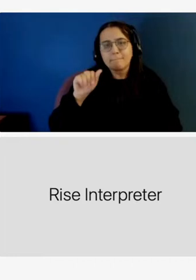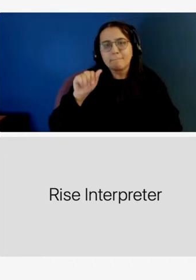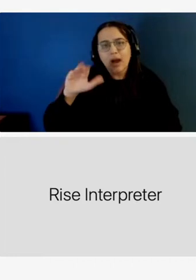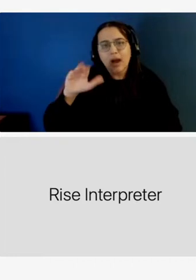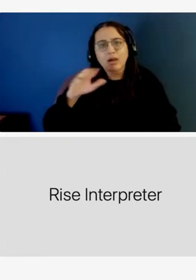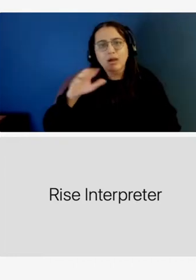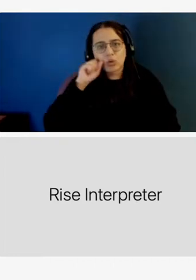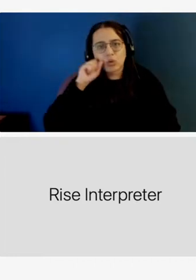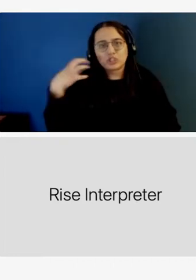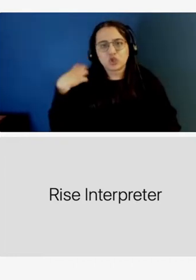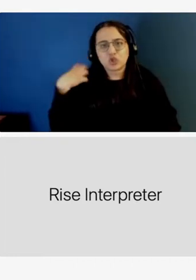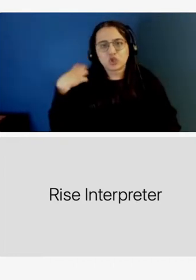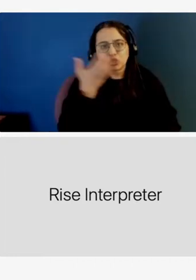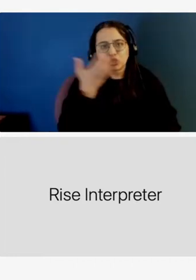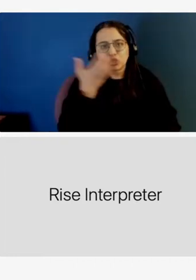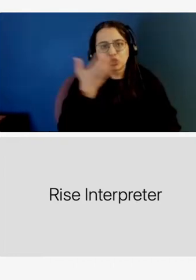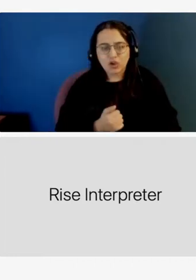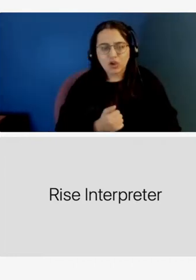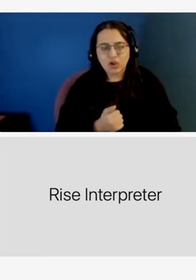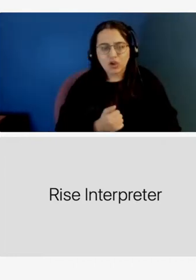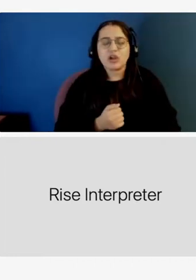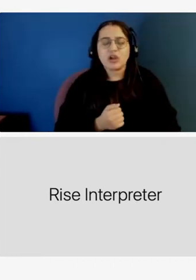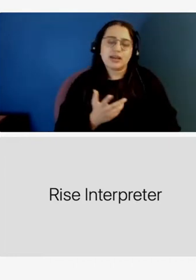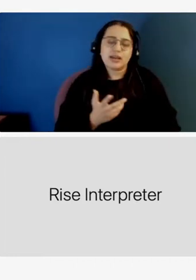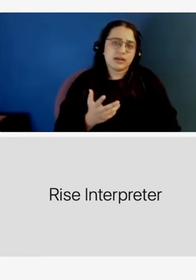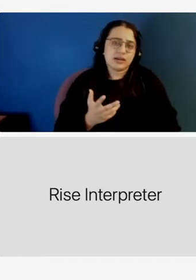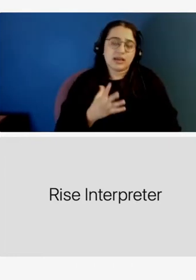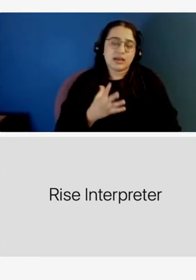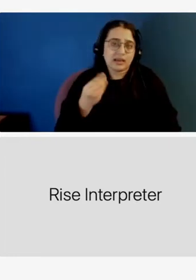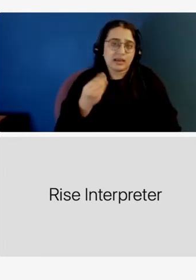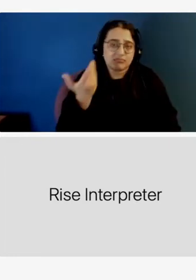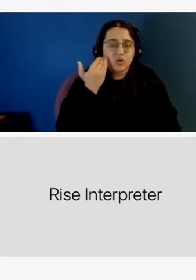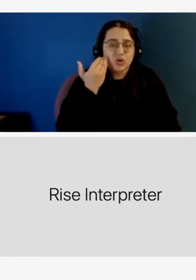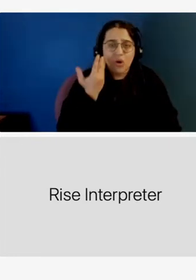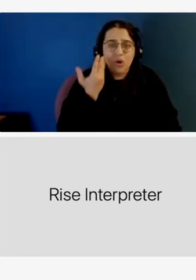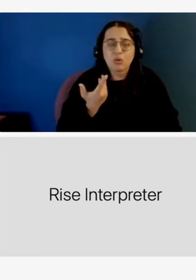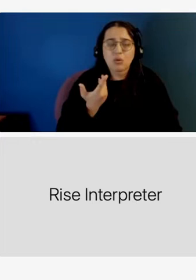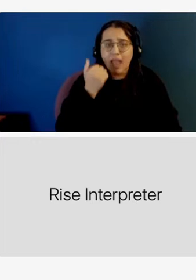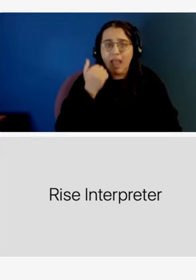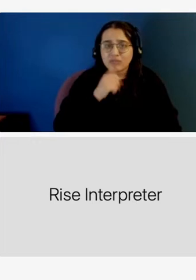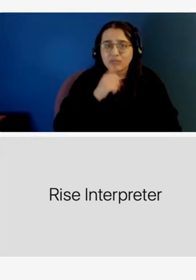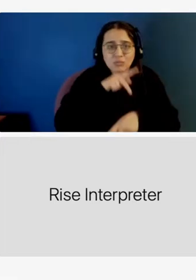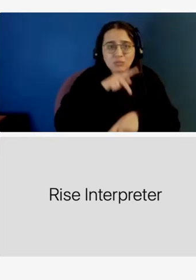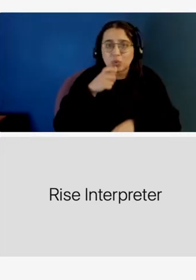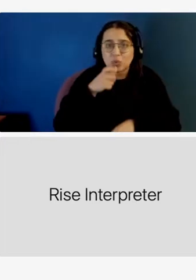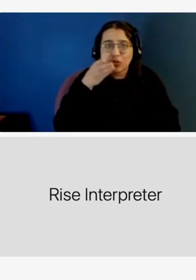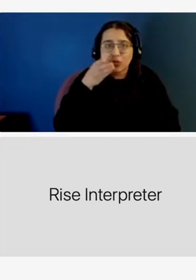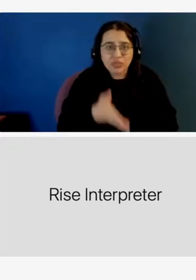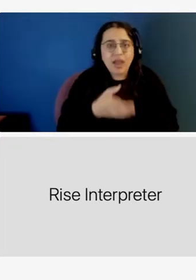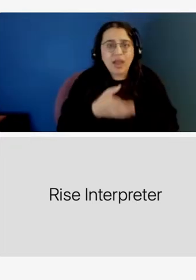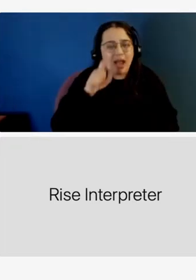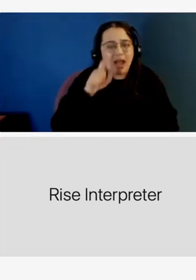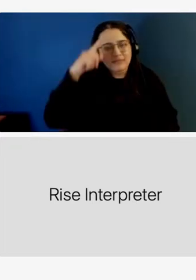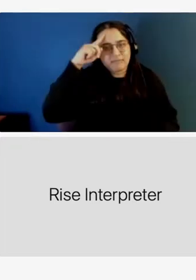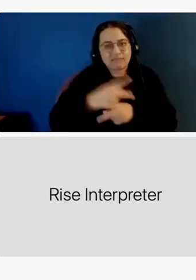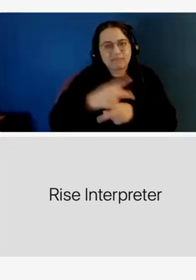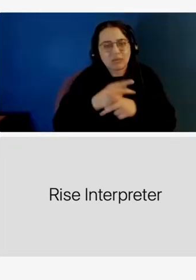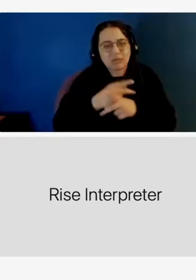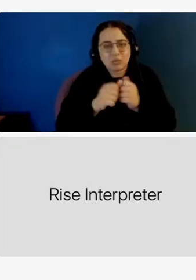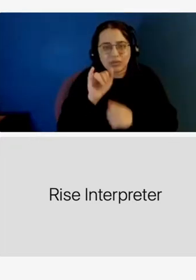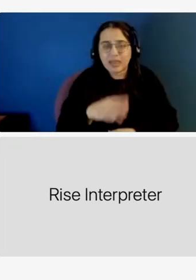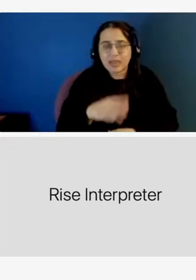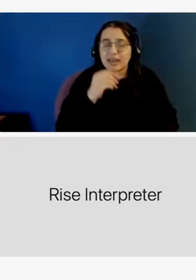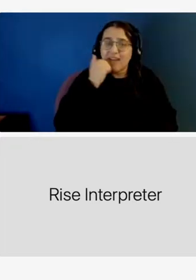when, you know, every principal who's been there has had to deal with that, and every coach has had to deal with that.